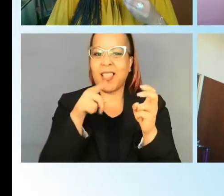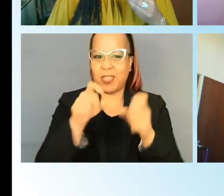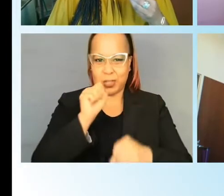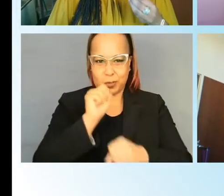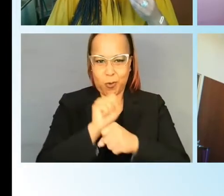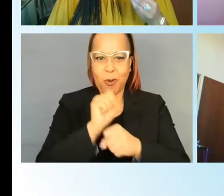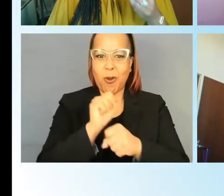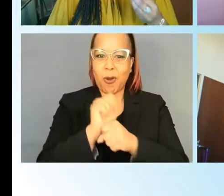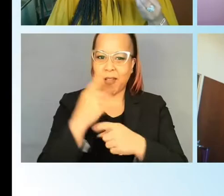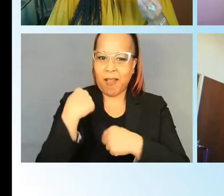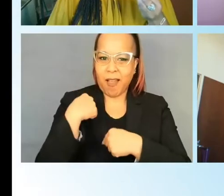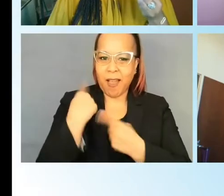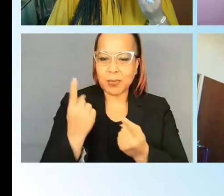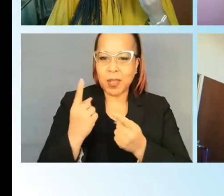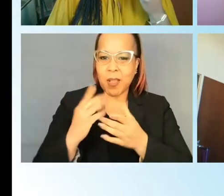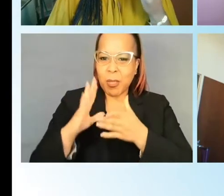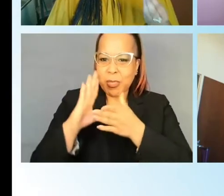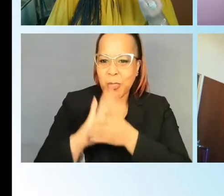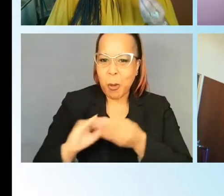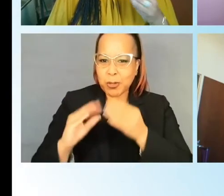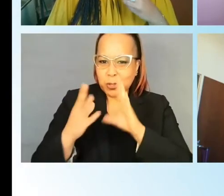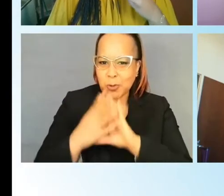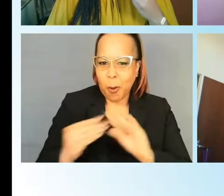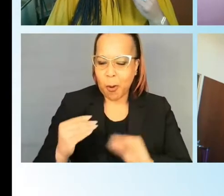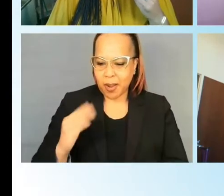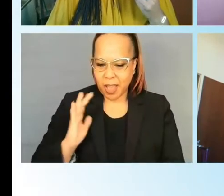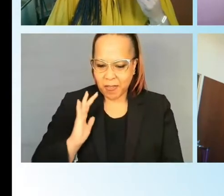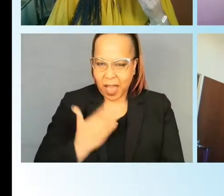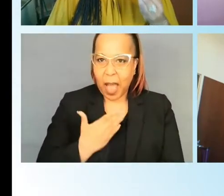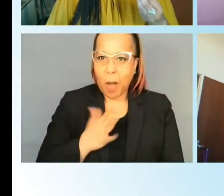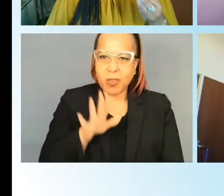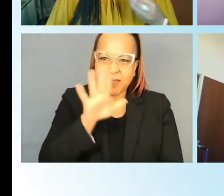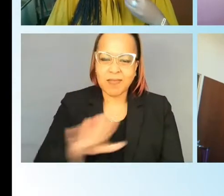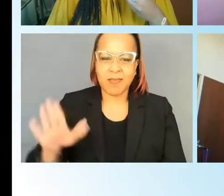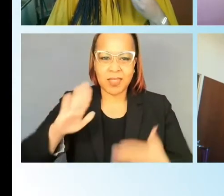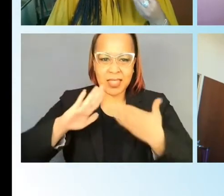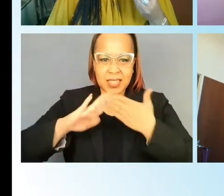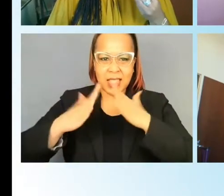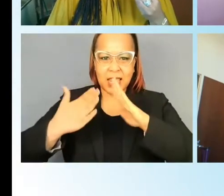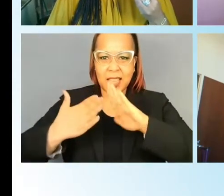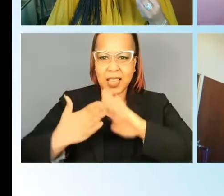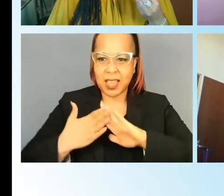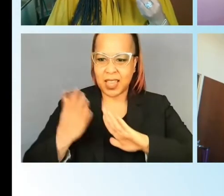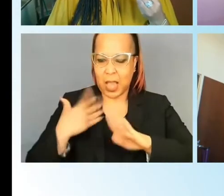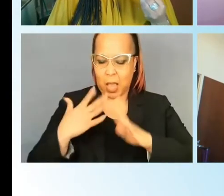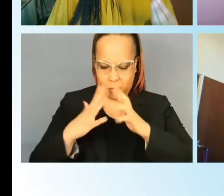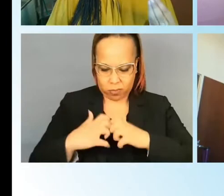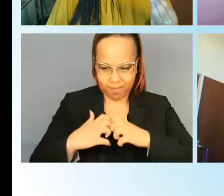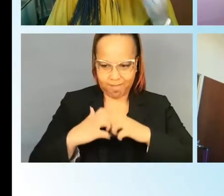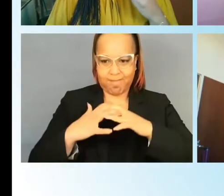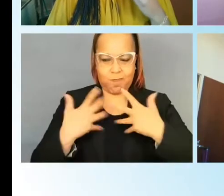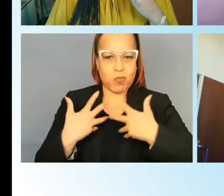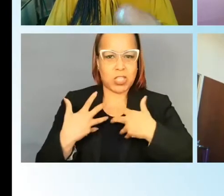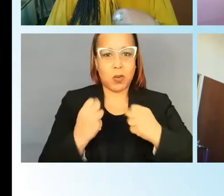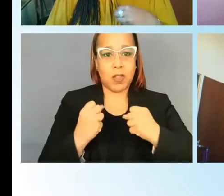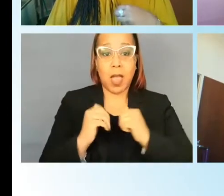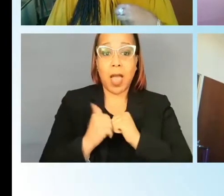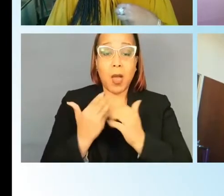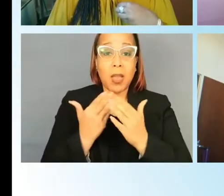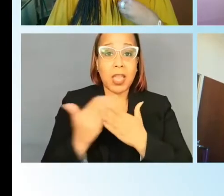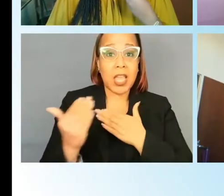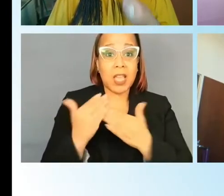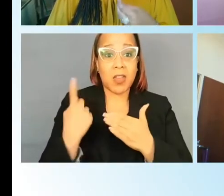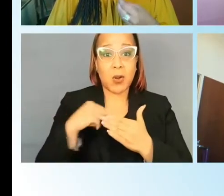the story of our city, the story of our resiliency, the story of how even we've gotten to